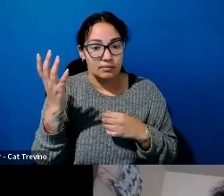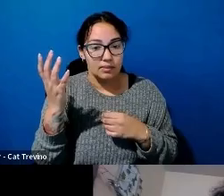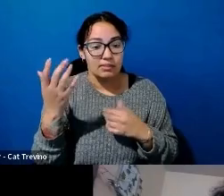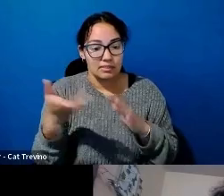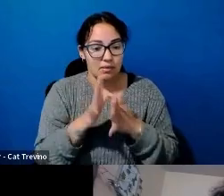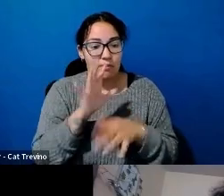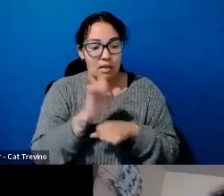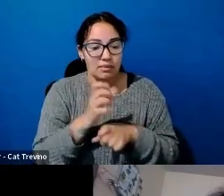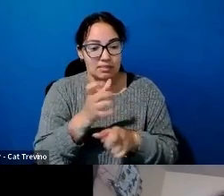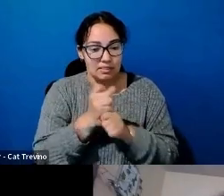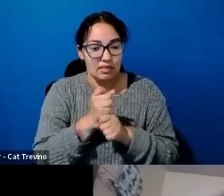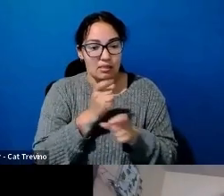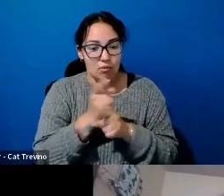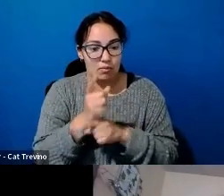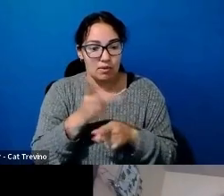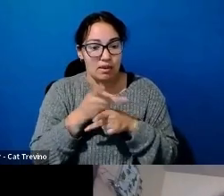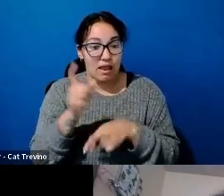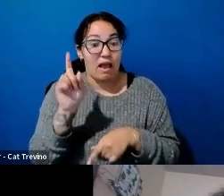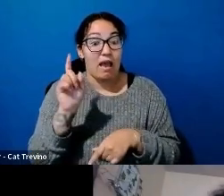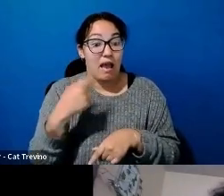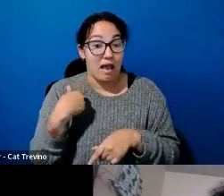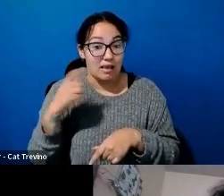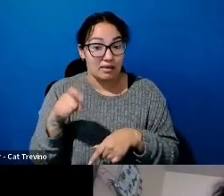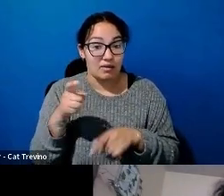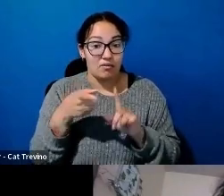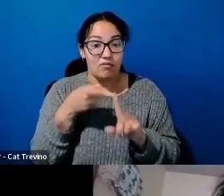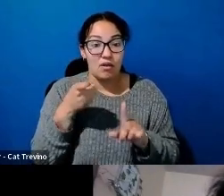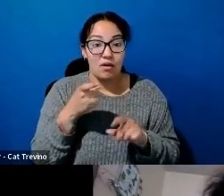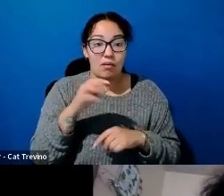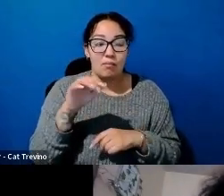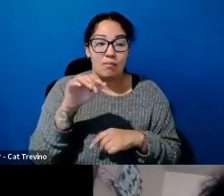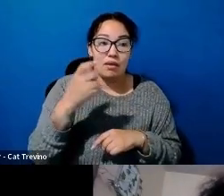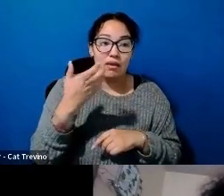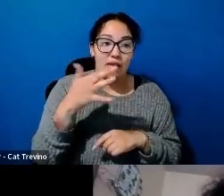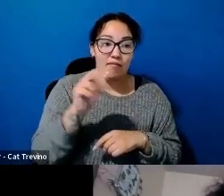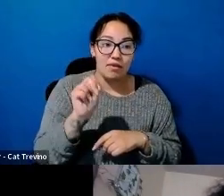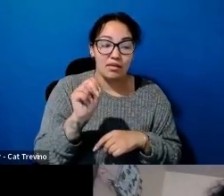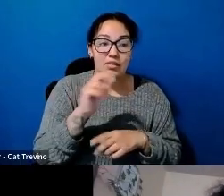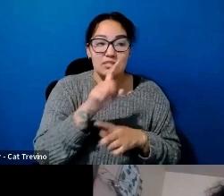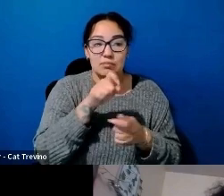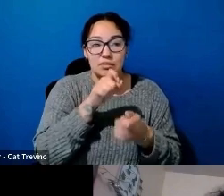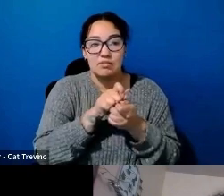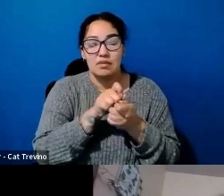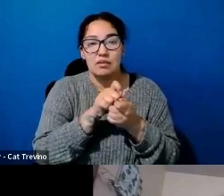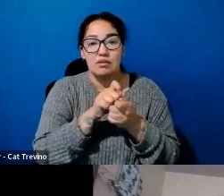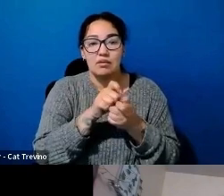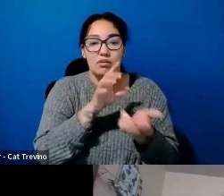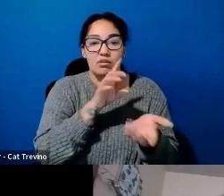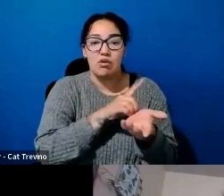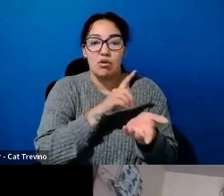Now from having certain doctors and certain